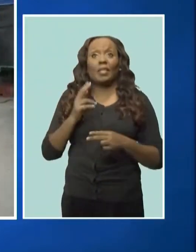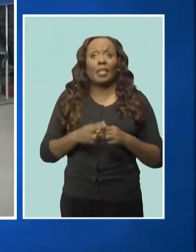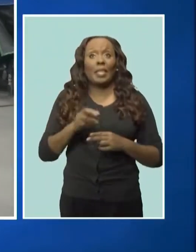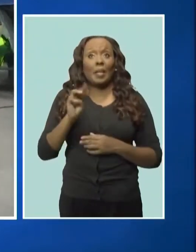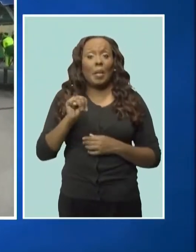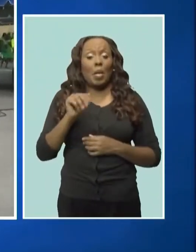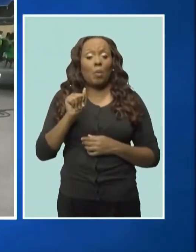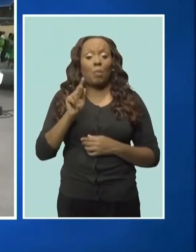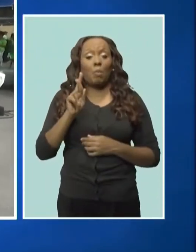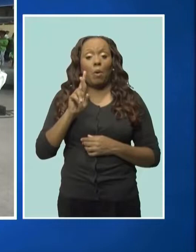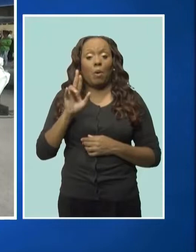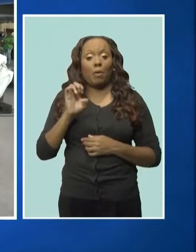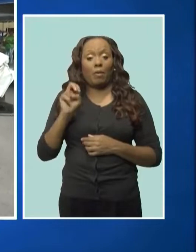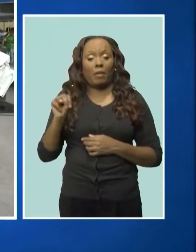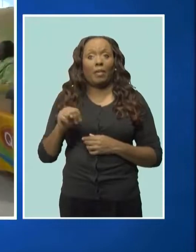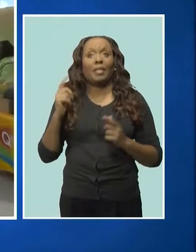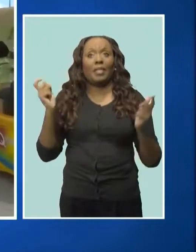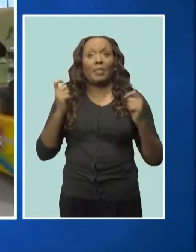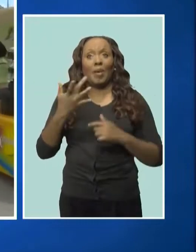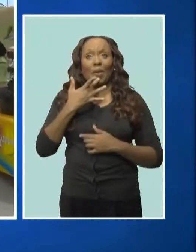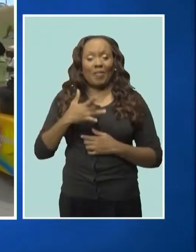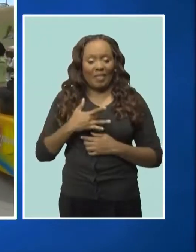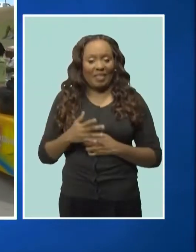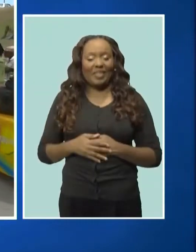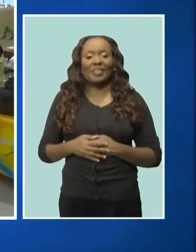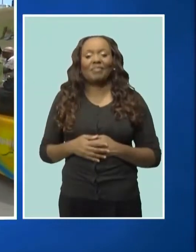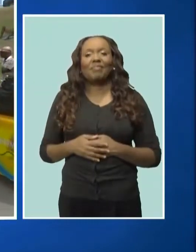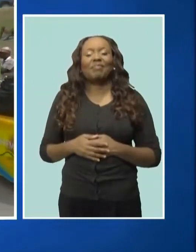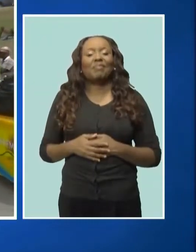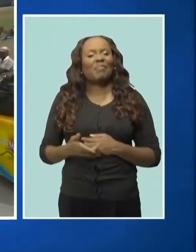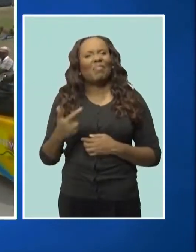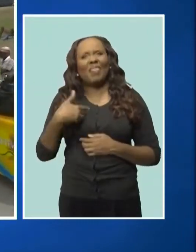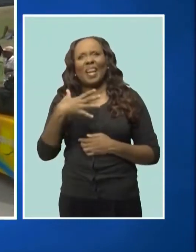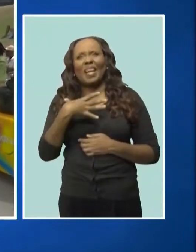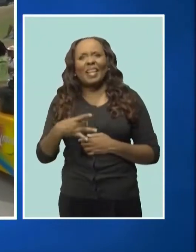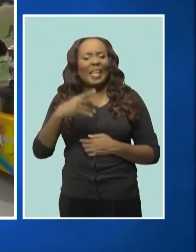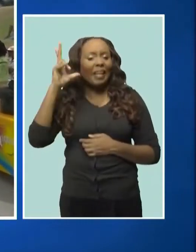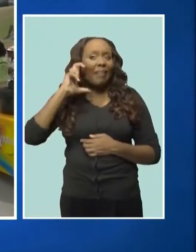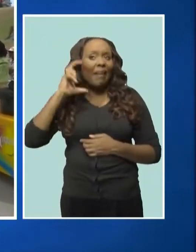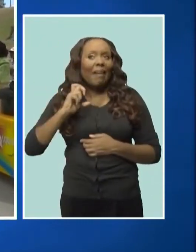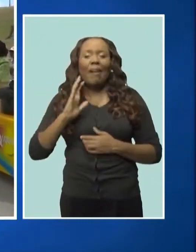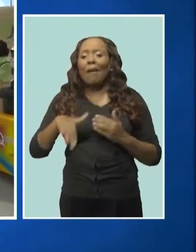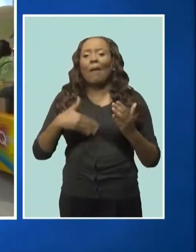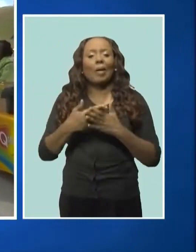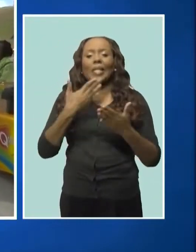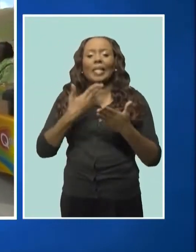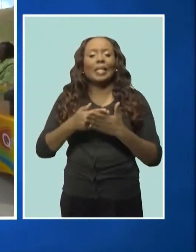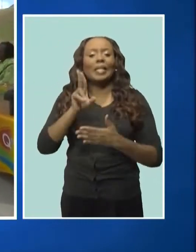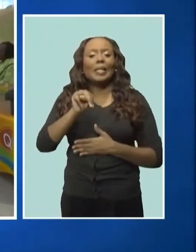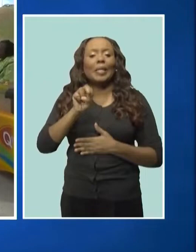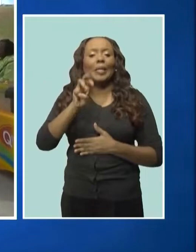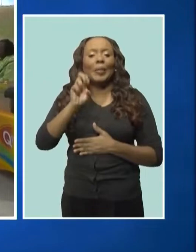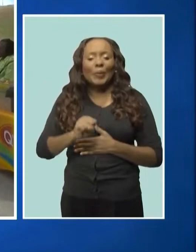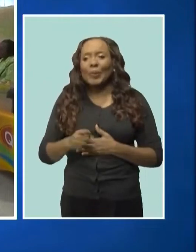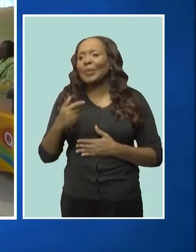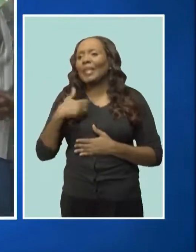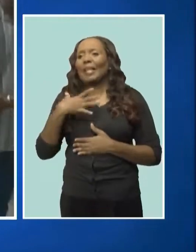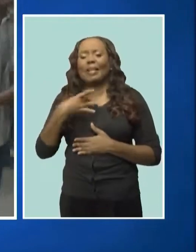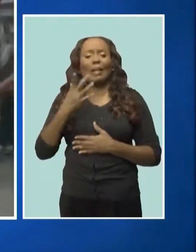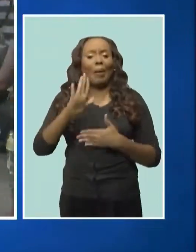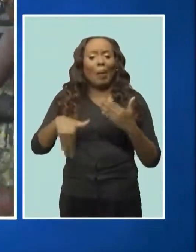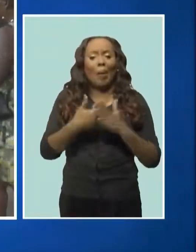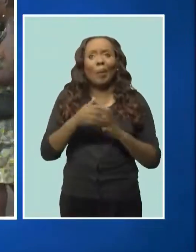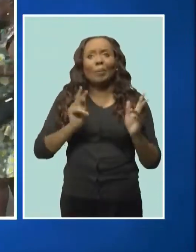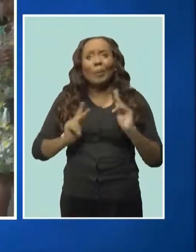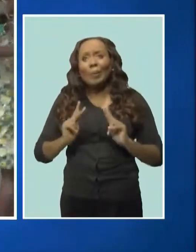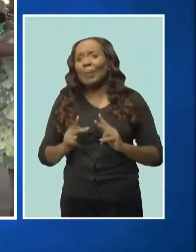to celebrate her birthday with us. I like that you get news, you get your latest on everything. I love the Admiral, I love Tequila, I